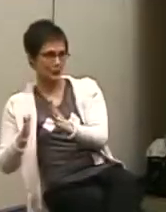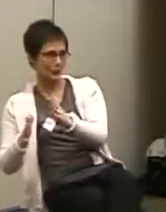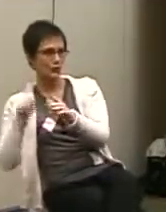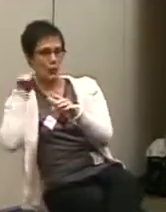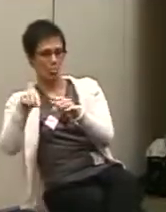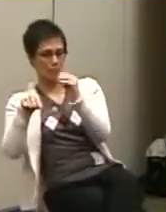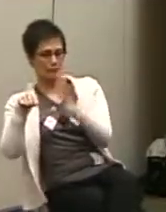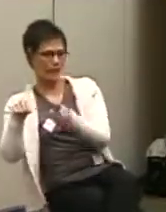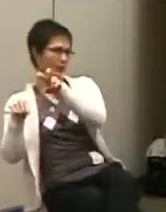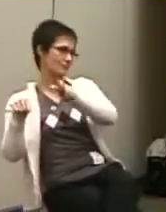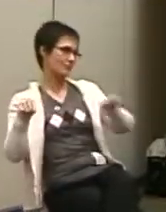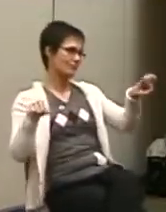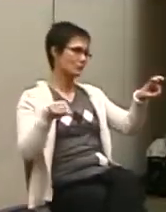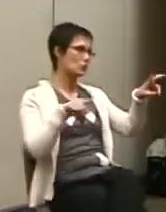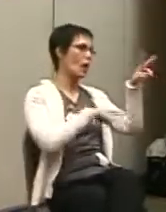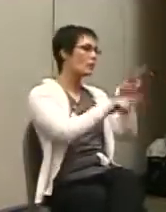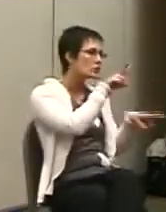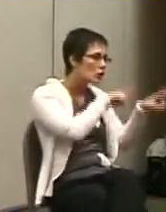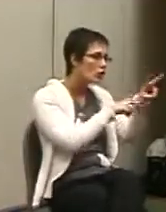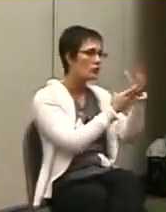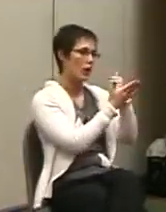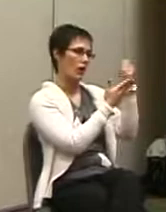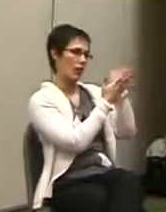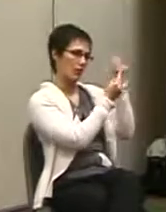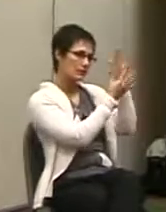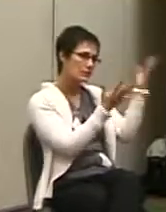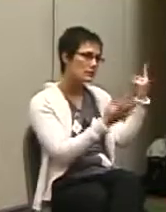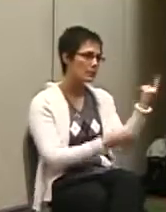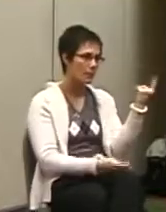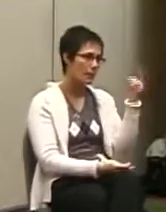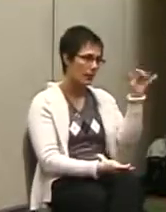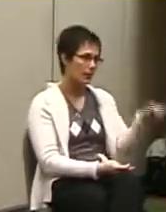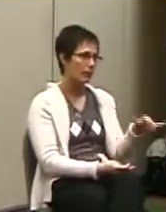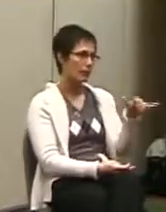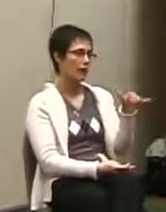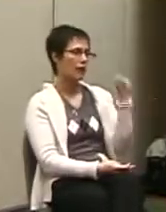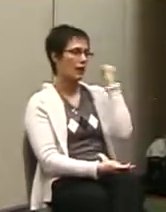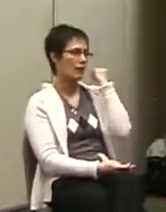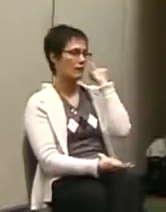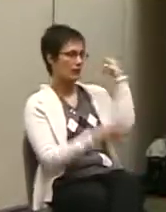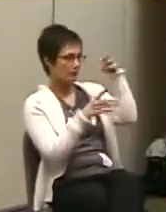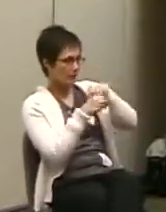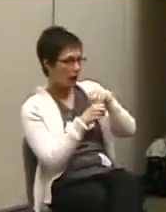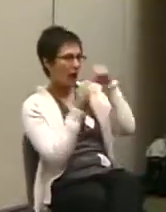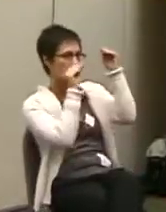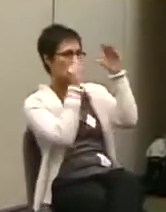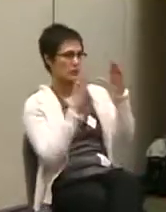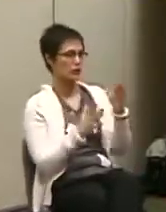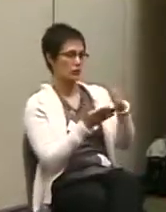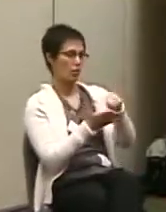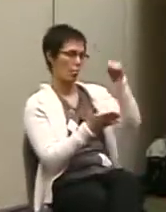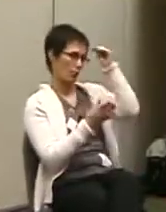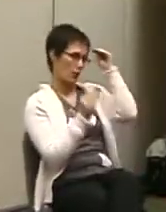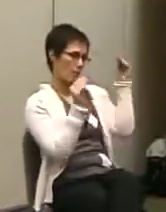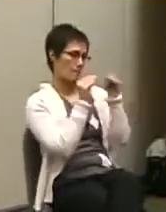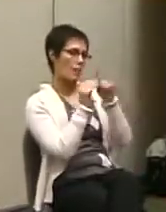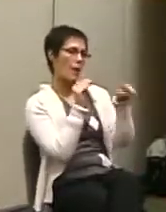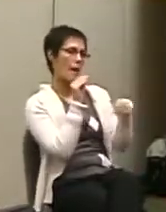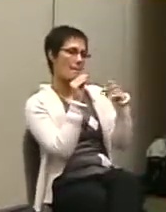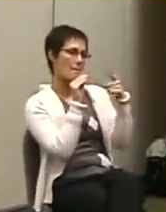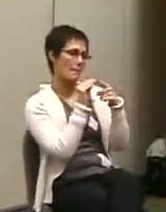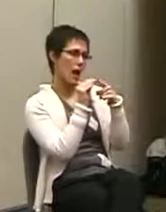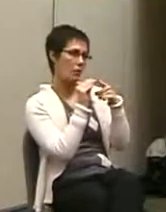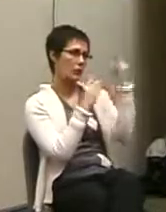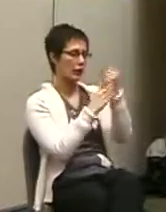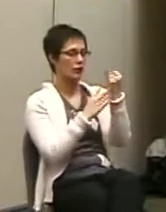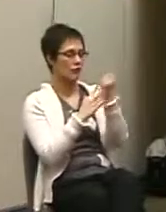teacher. Now, 2 things happen when you do that. One is that teachers tend to learn a lot more about intervention when they watch another